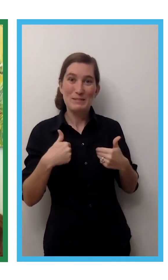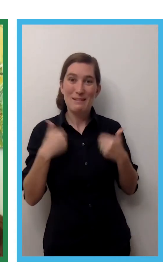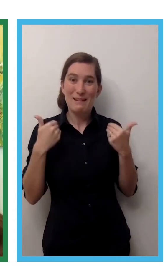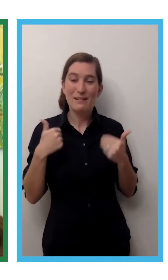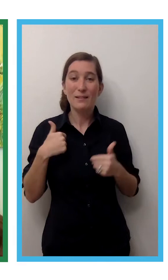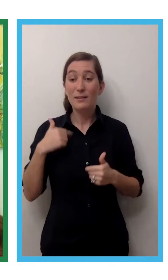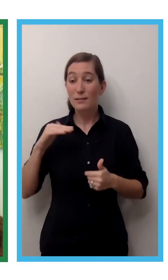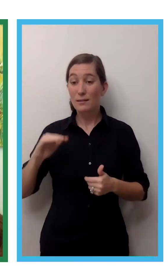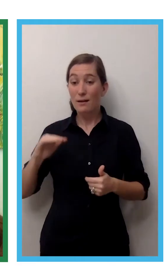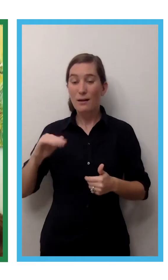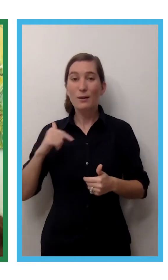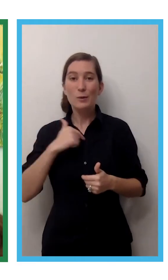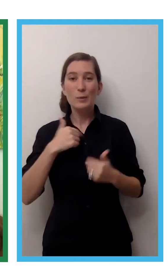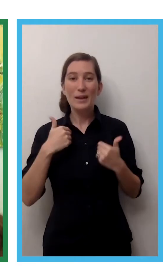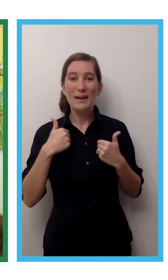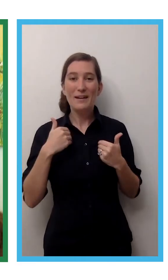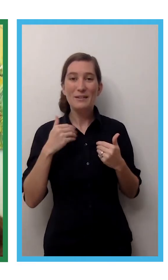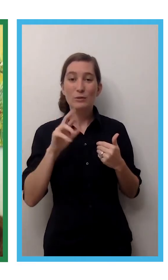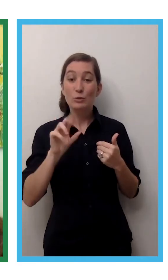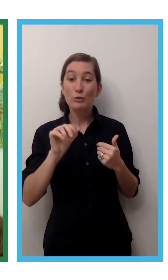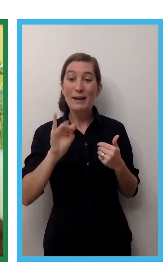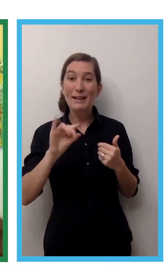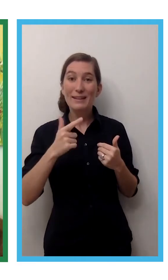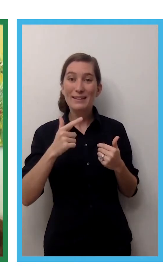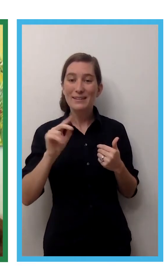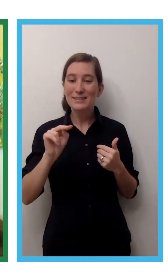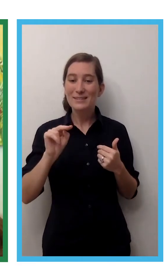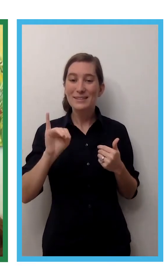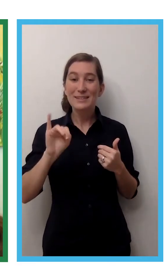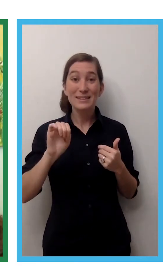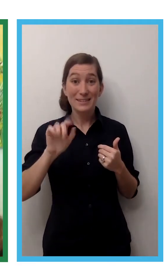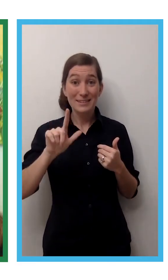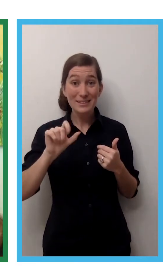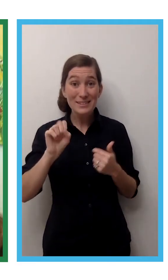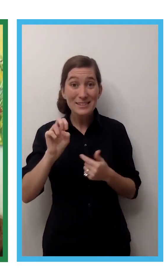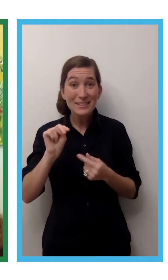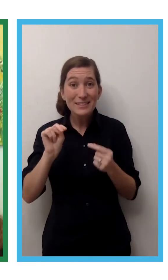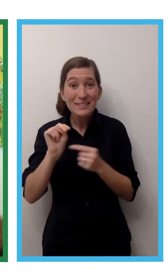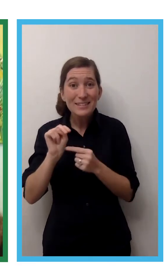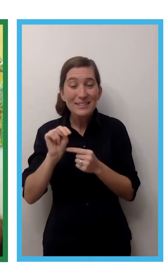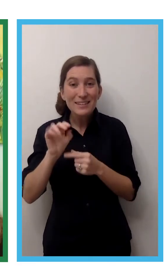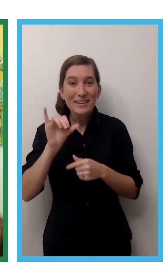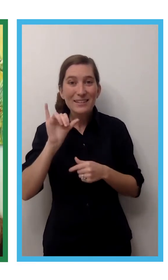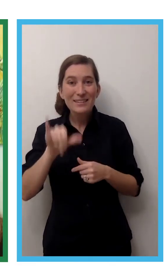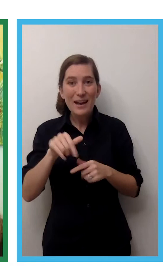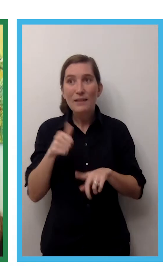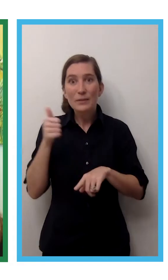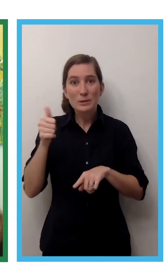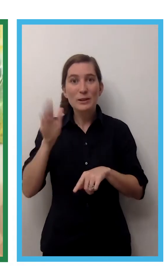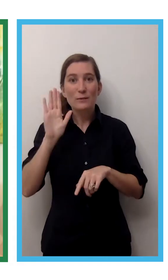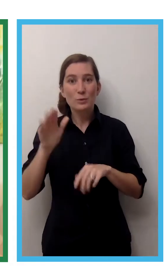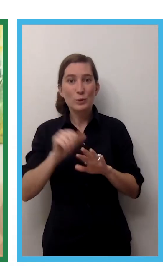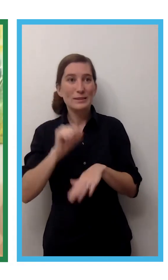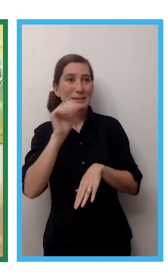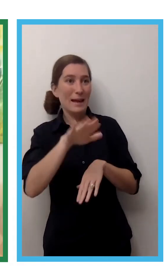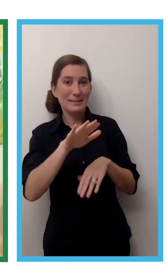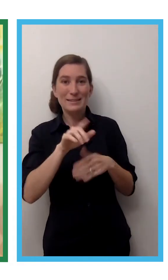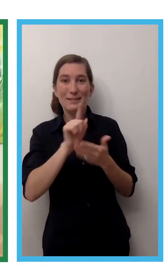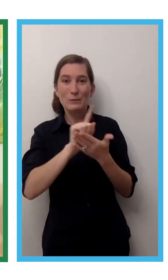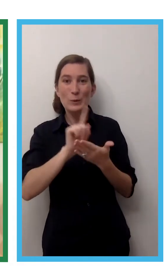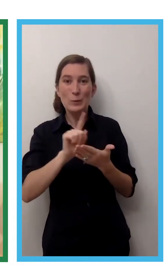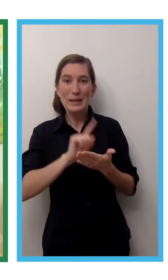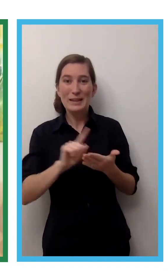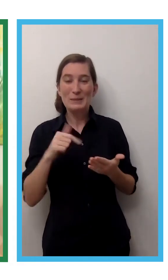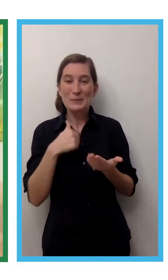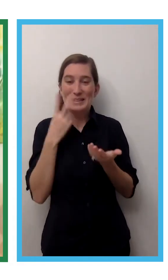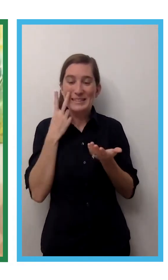you would keep it for a week on what you were watching and send it back in. And, you know, that